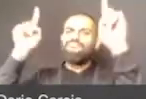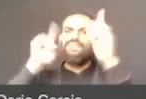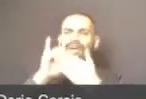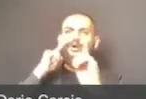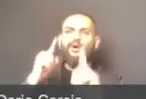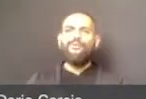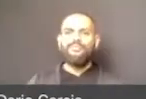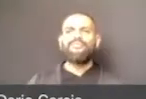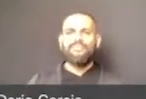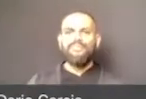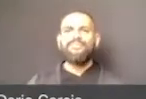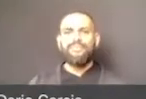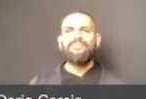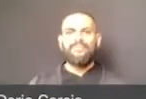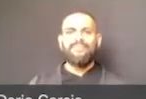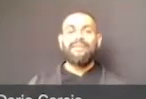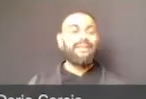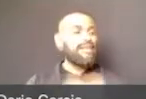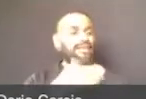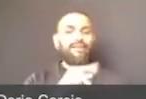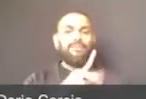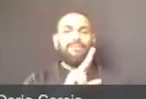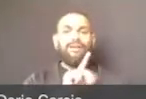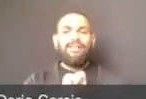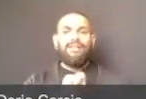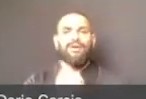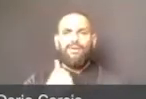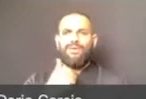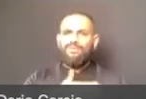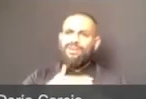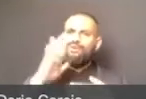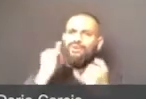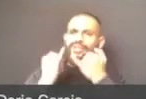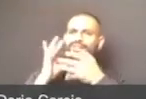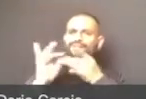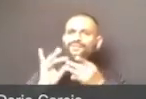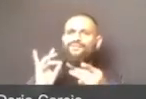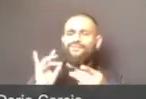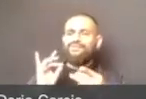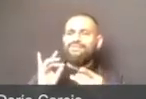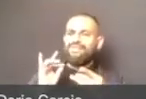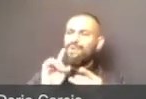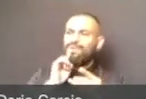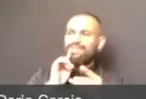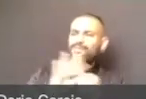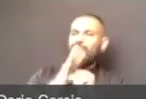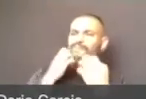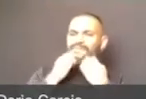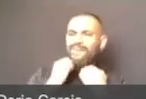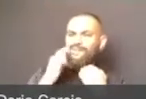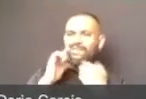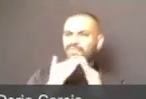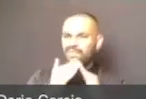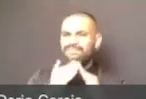Thank you, Paula. We appreciate those last few words are very full of care for our community. So